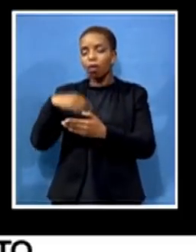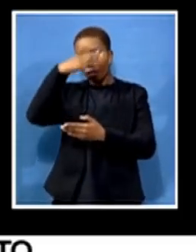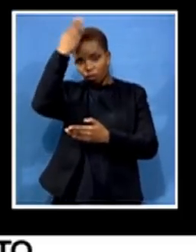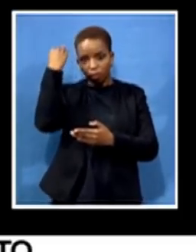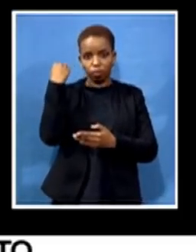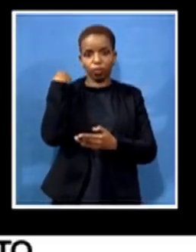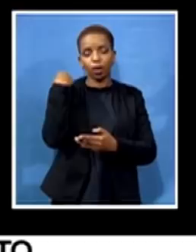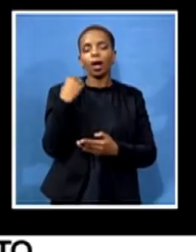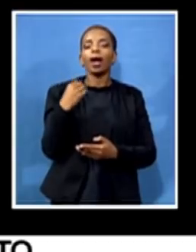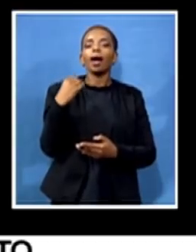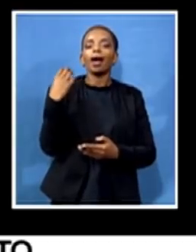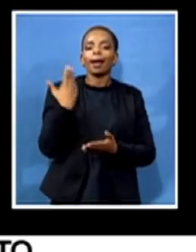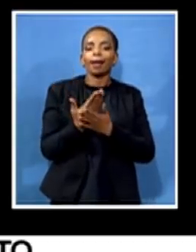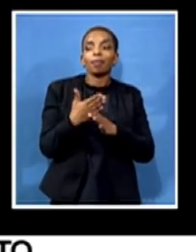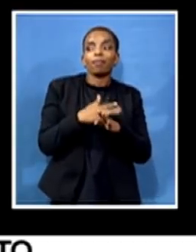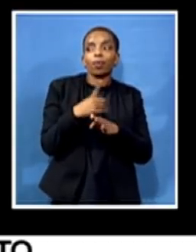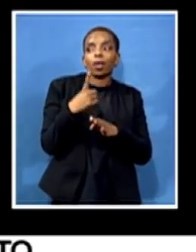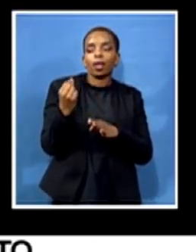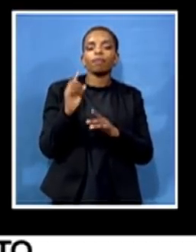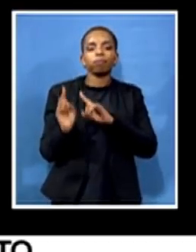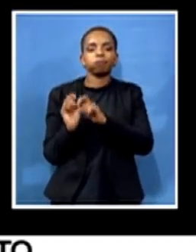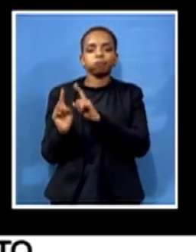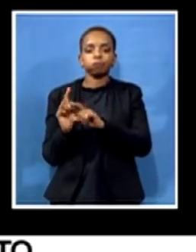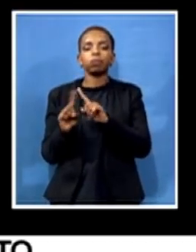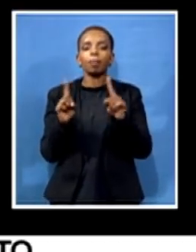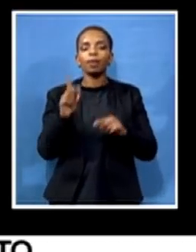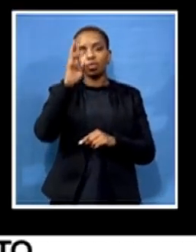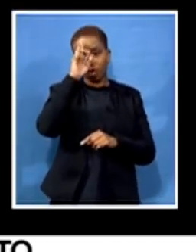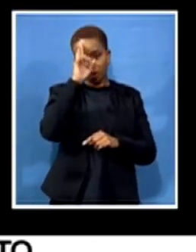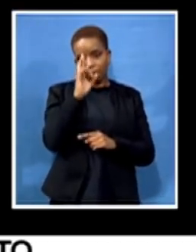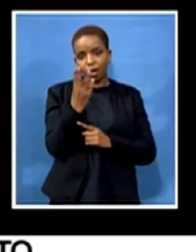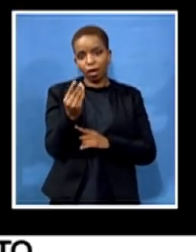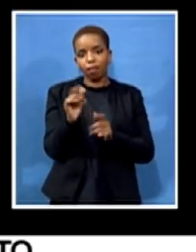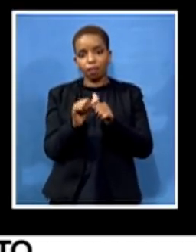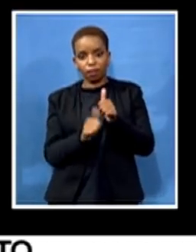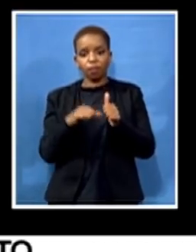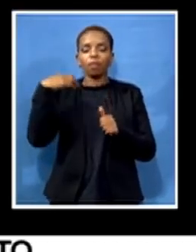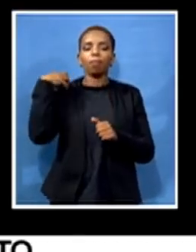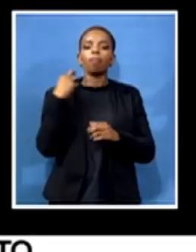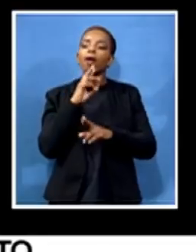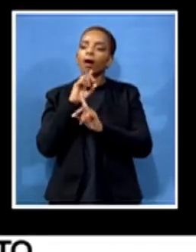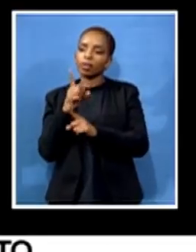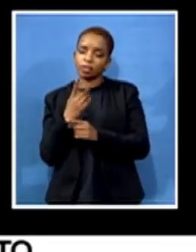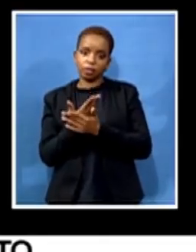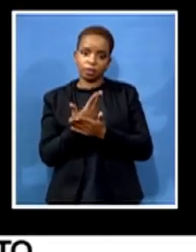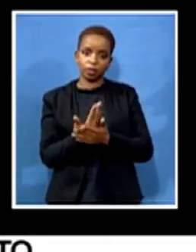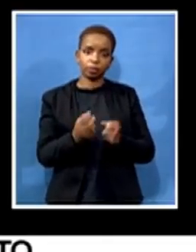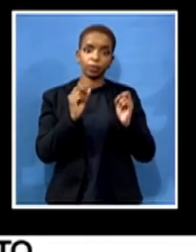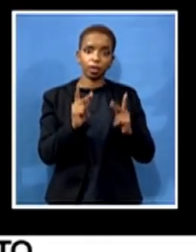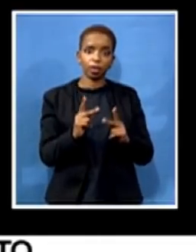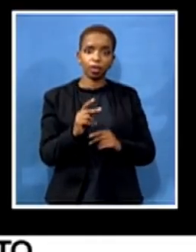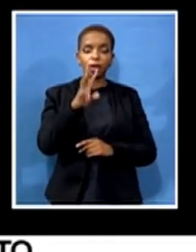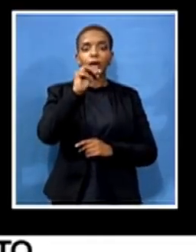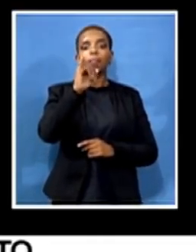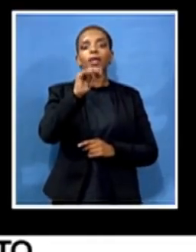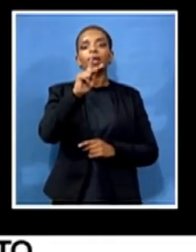respond. Is Honorable Mikalakis already ready to ask his question? Thank you. You may continue.